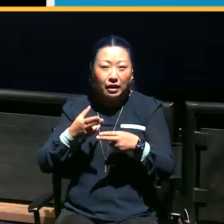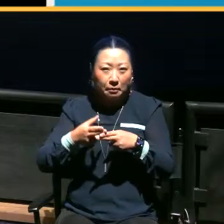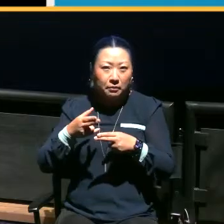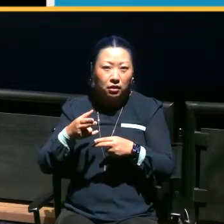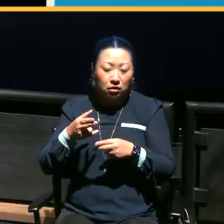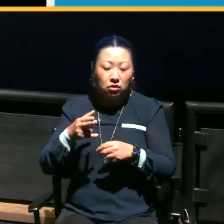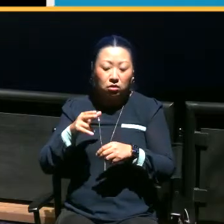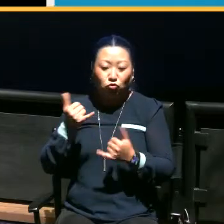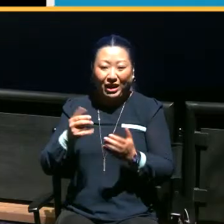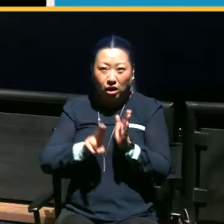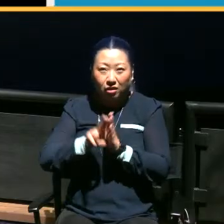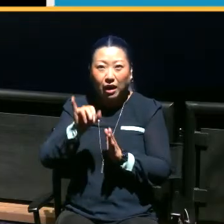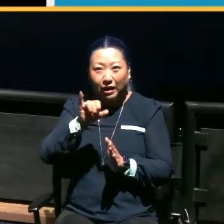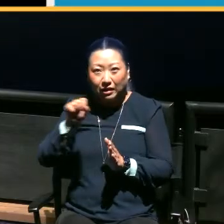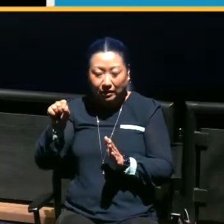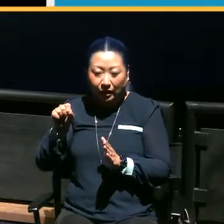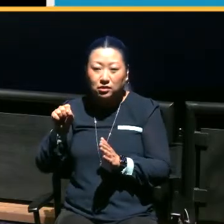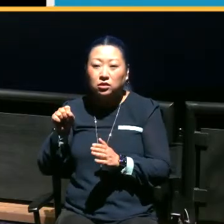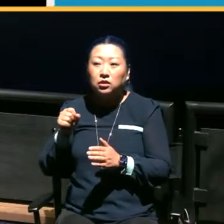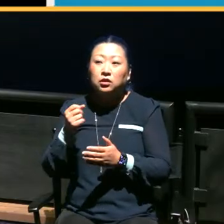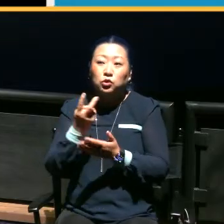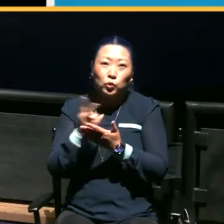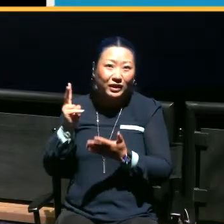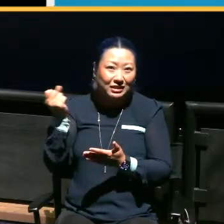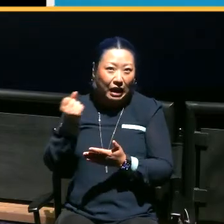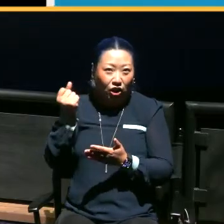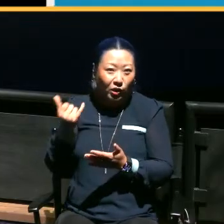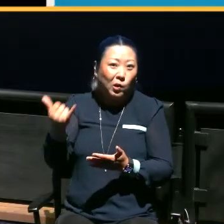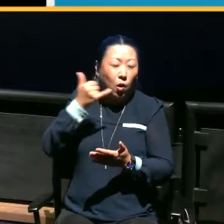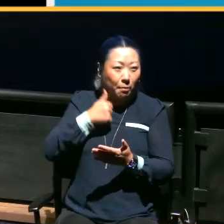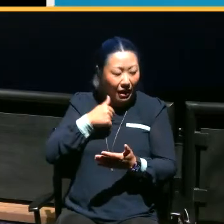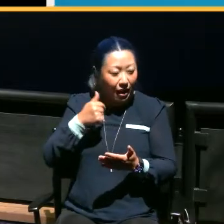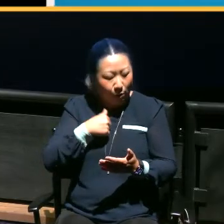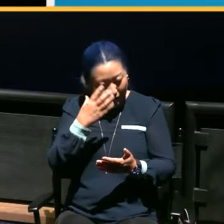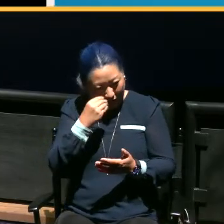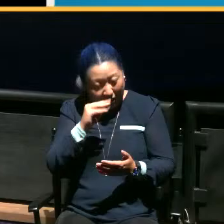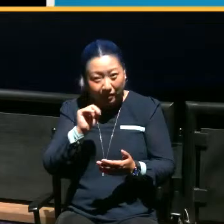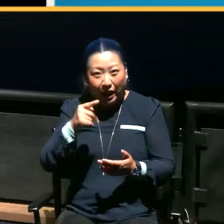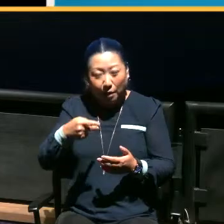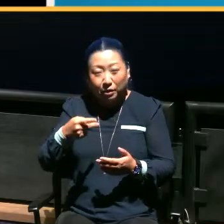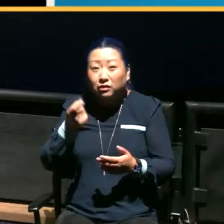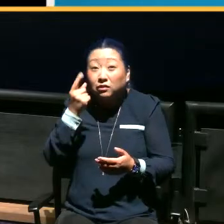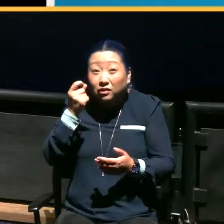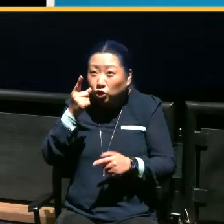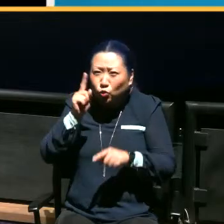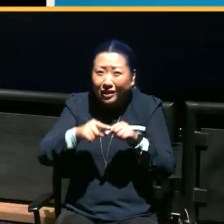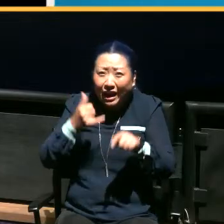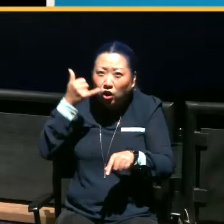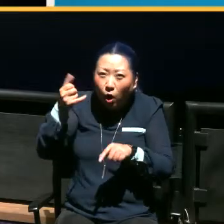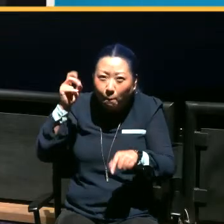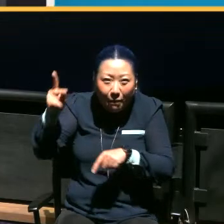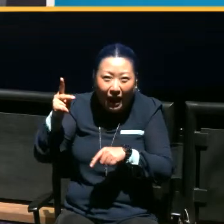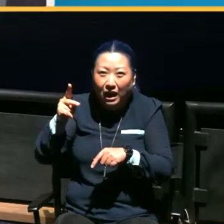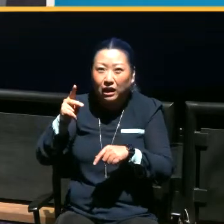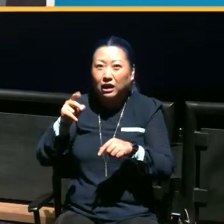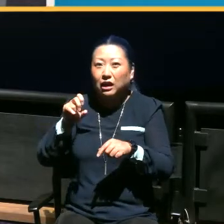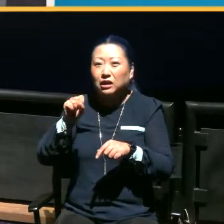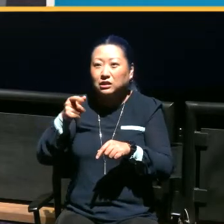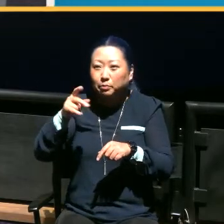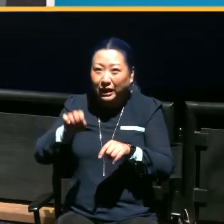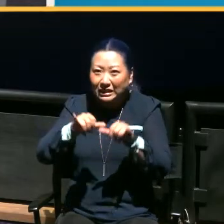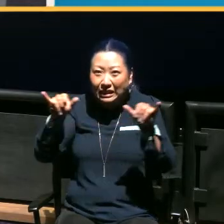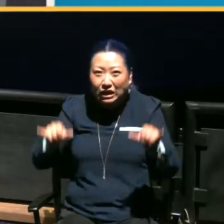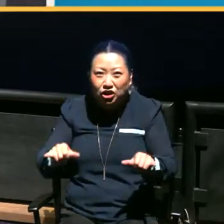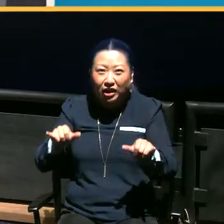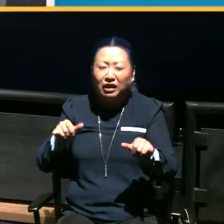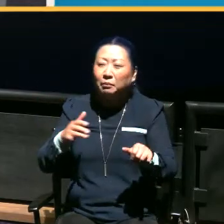like 2 Saturdays ago, and I was taking a nap. And the bad thing is you can't call the space station, right? So I got, "Mike, please call